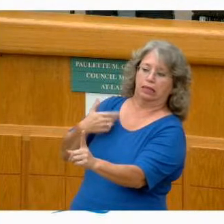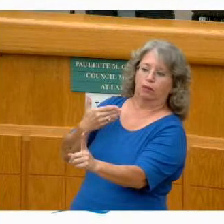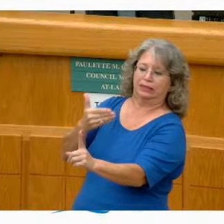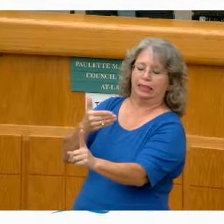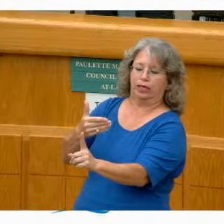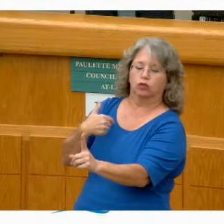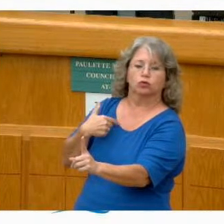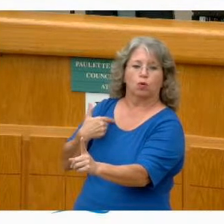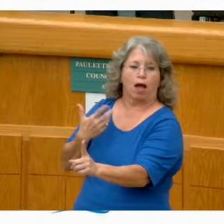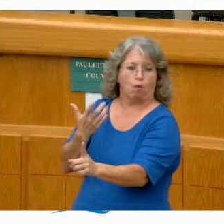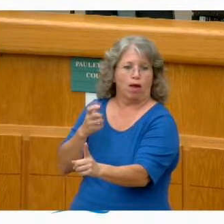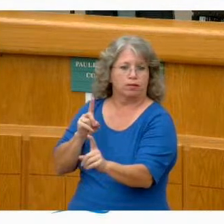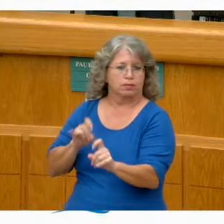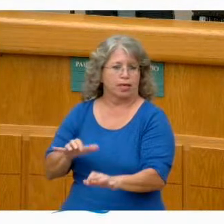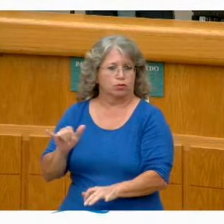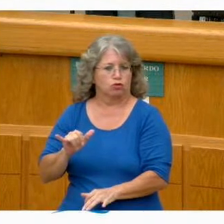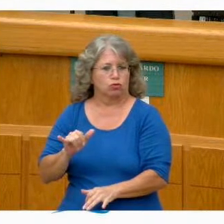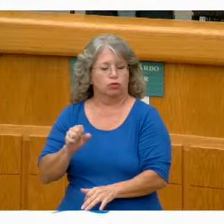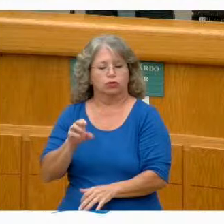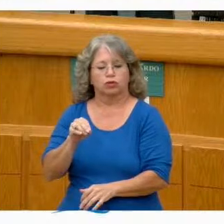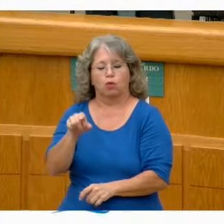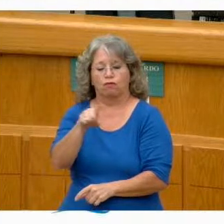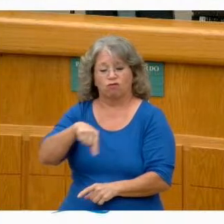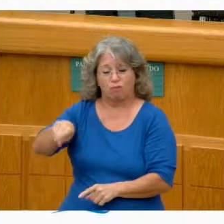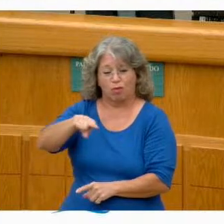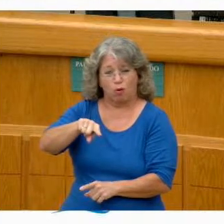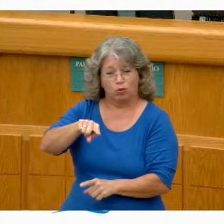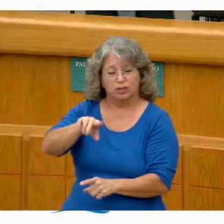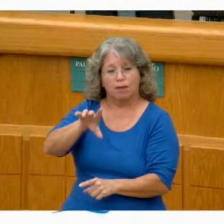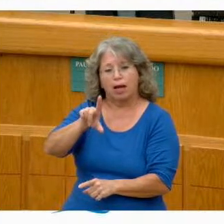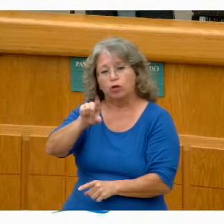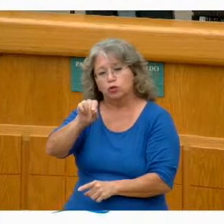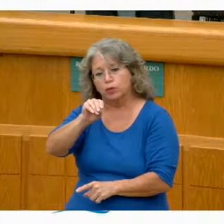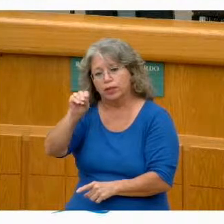about 20% of those people are testing positive.